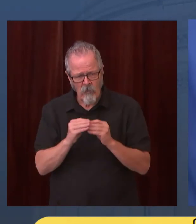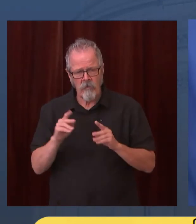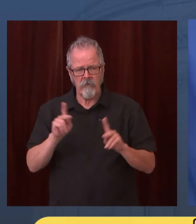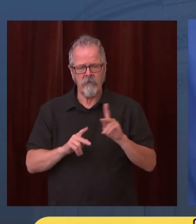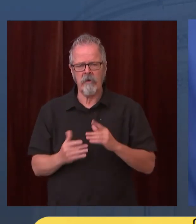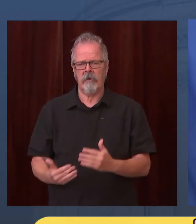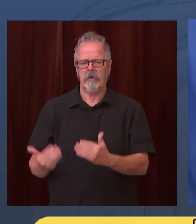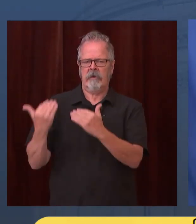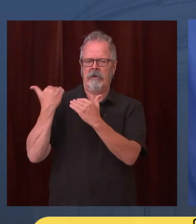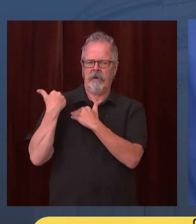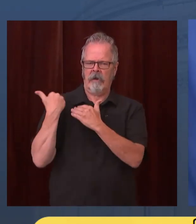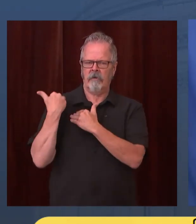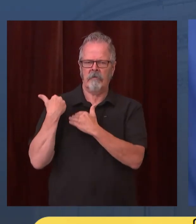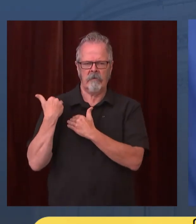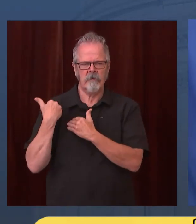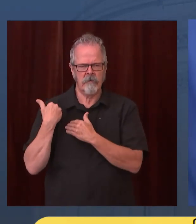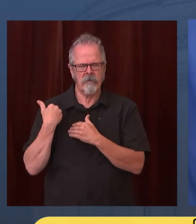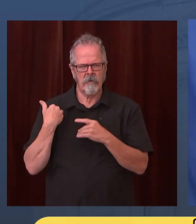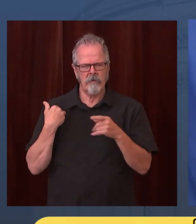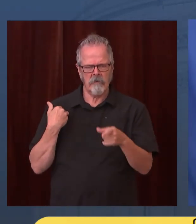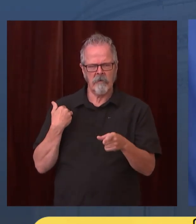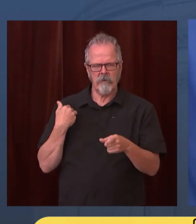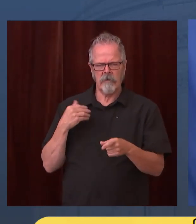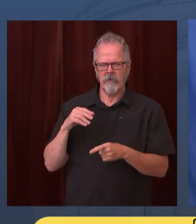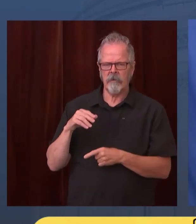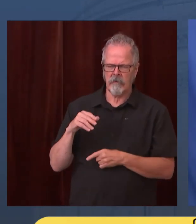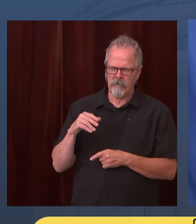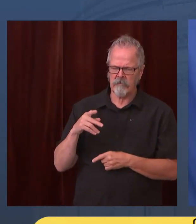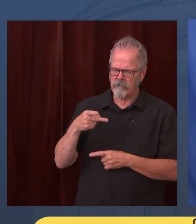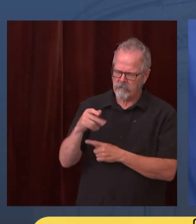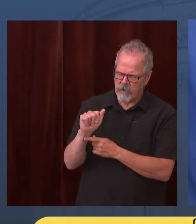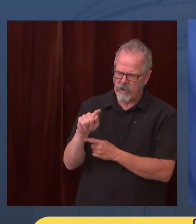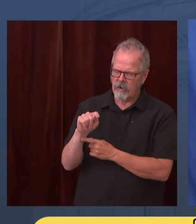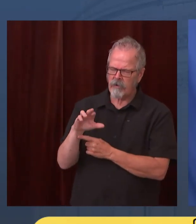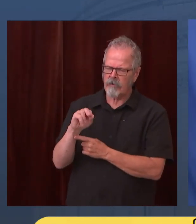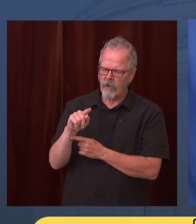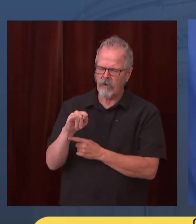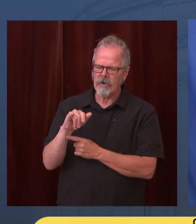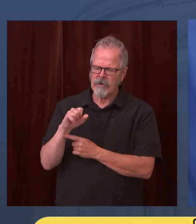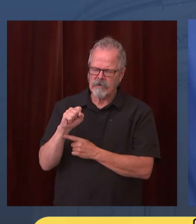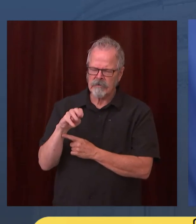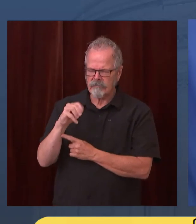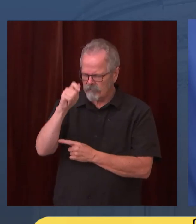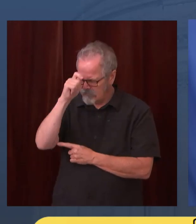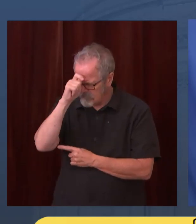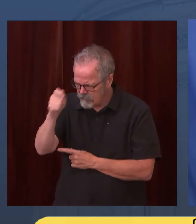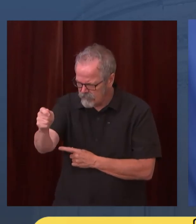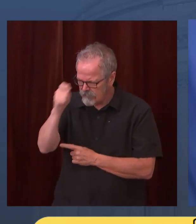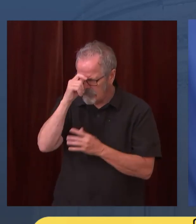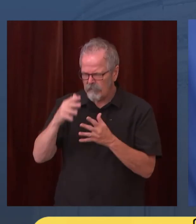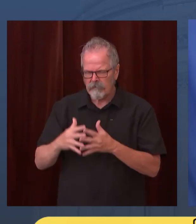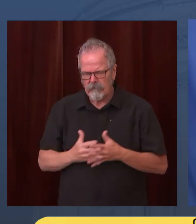to our community right now. We have time for about one or two more follow-up questions from anyone in the room.